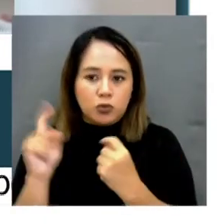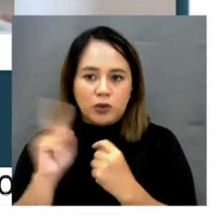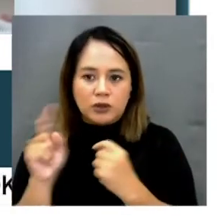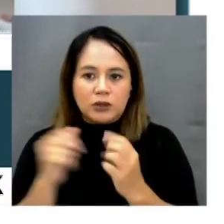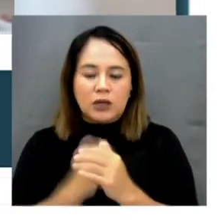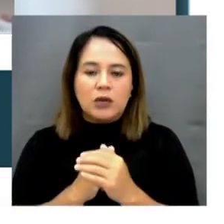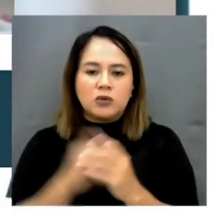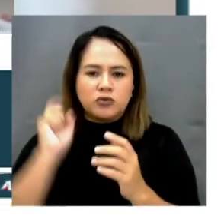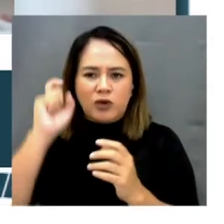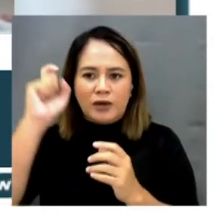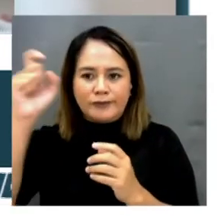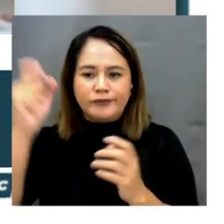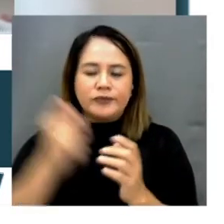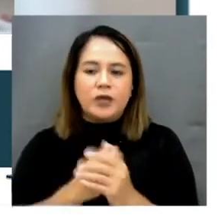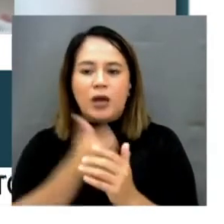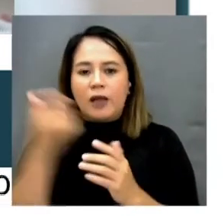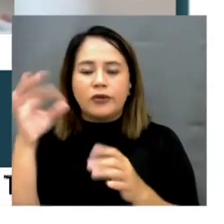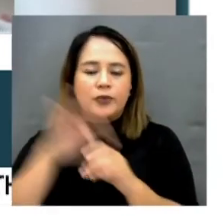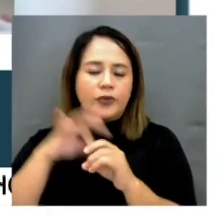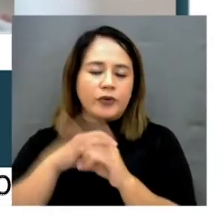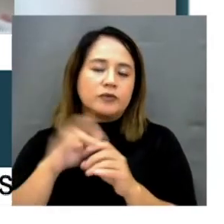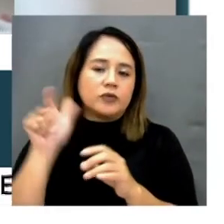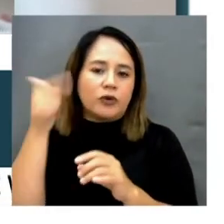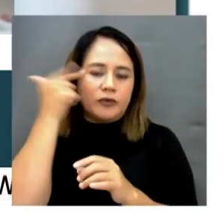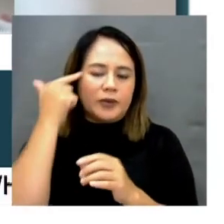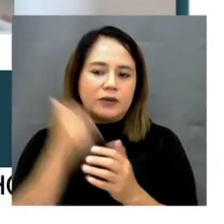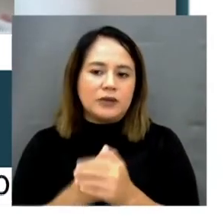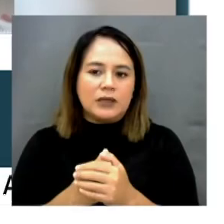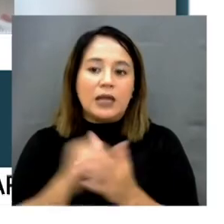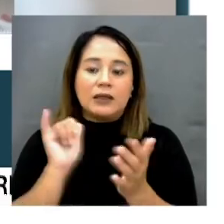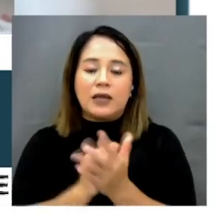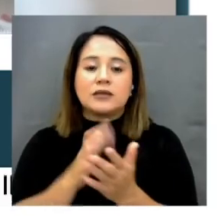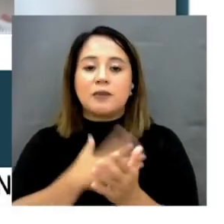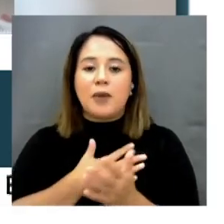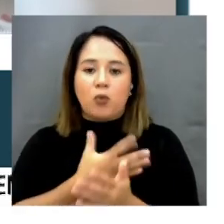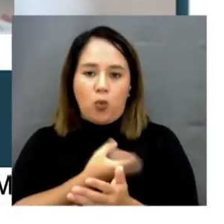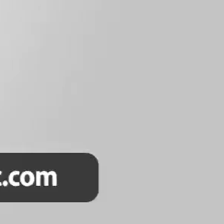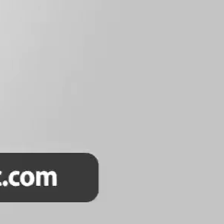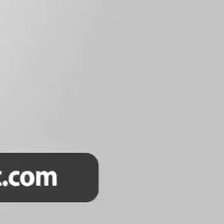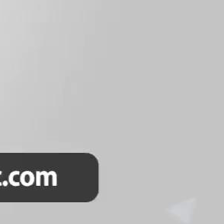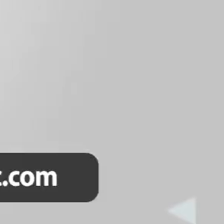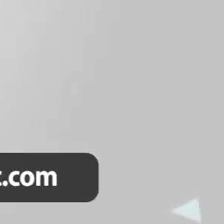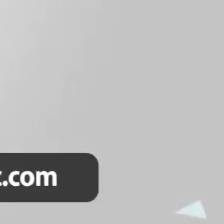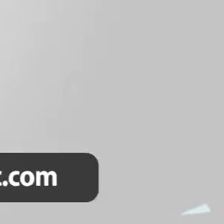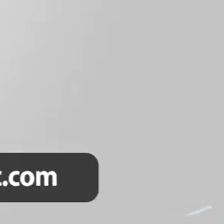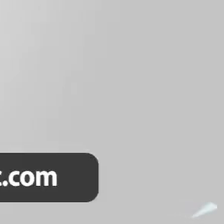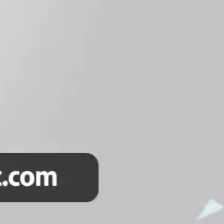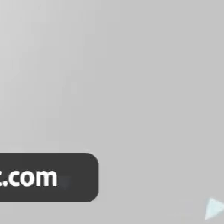speed up on the other programs of the government. So that's my sentiment, Carmina. All right.